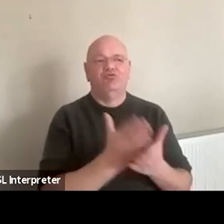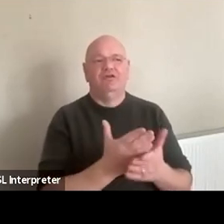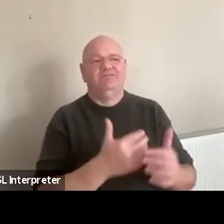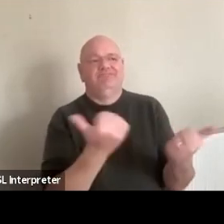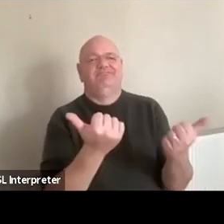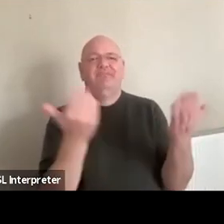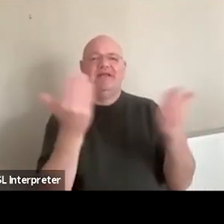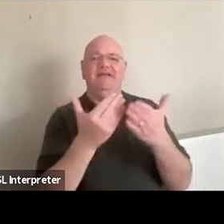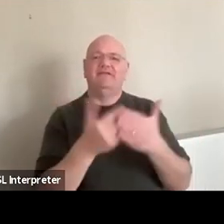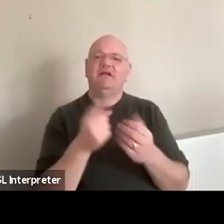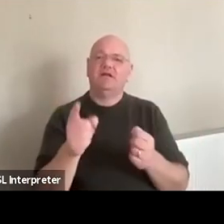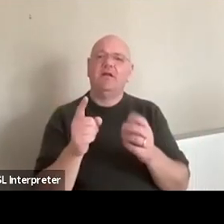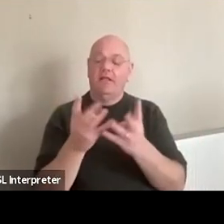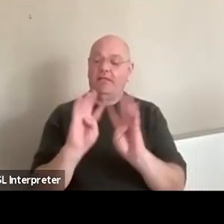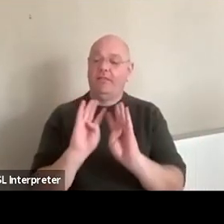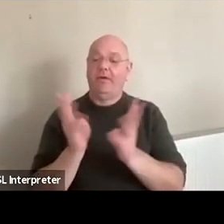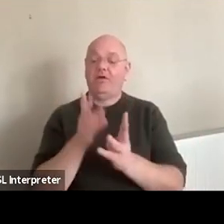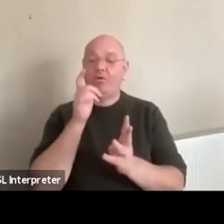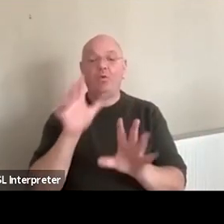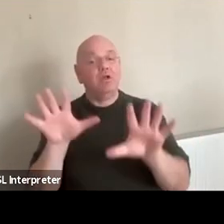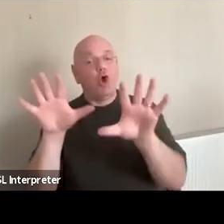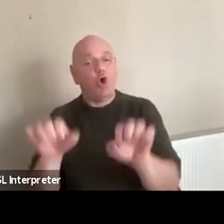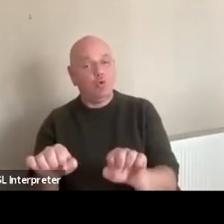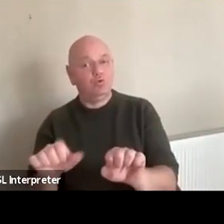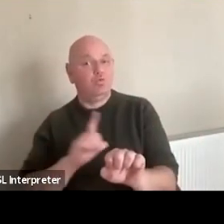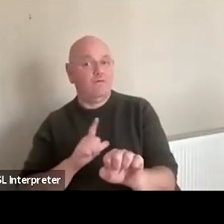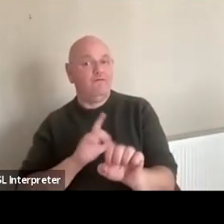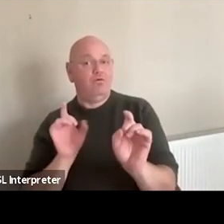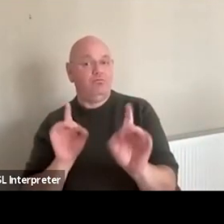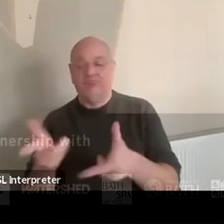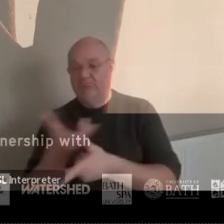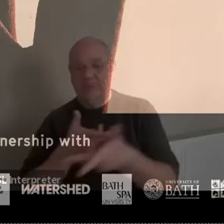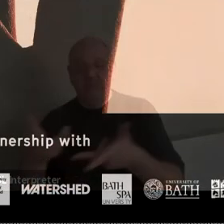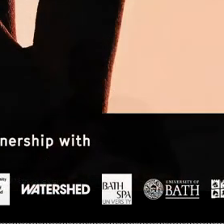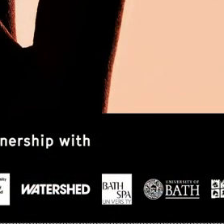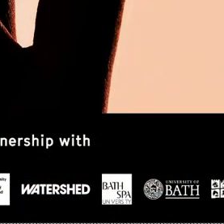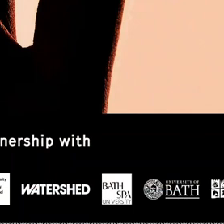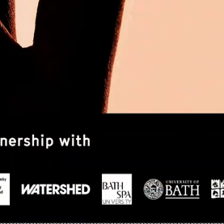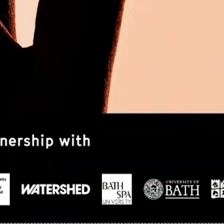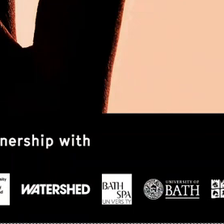on to the panelists for a quick debrief, and yes, sending you all off in love.